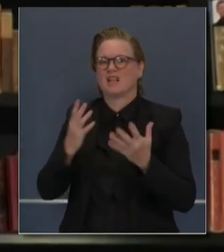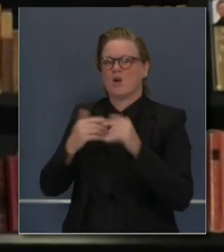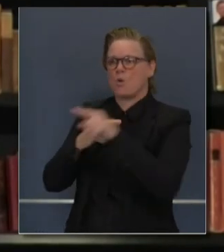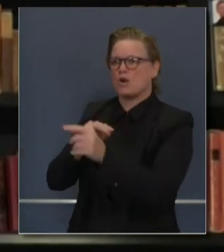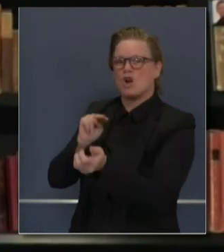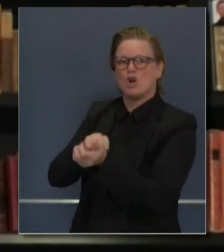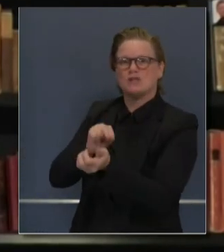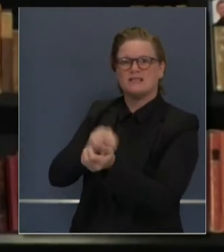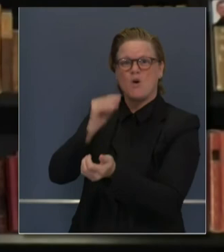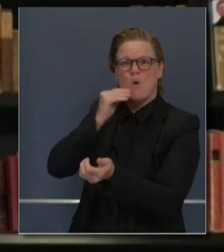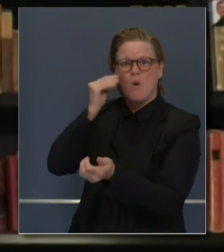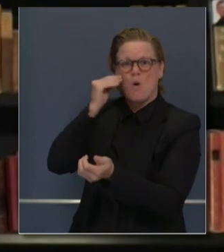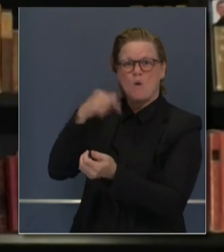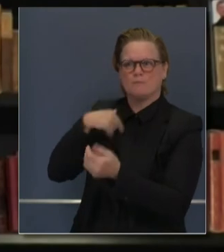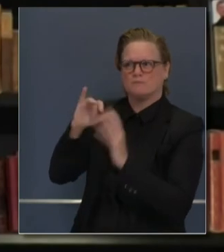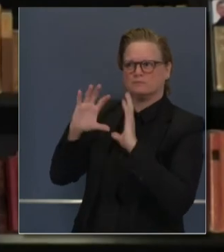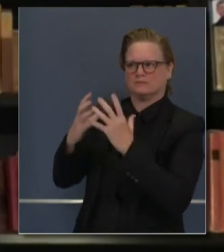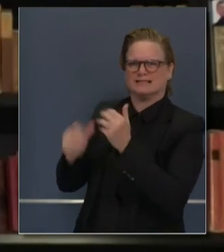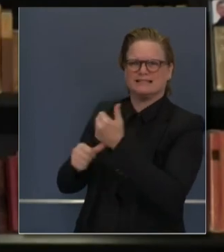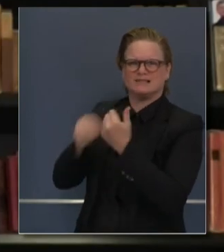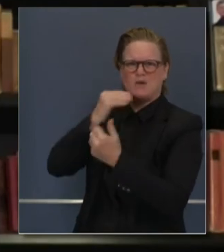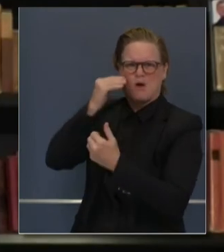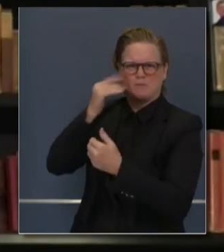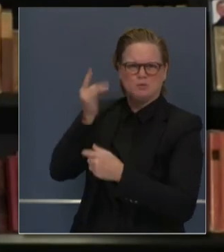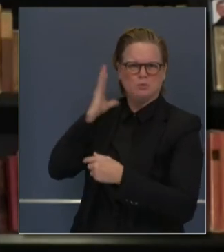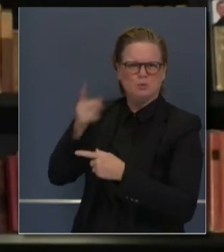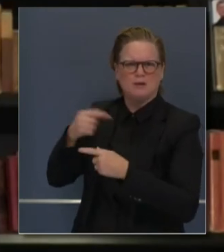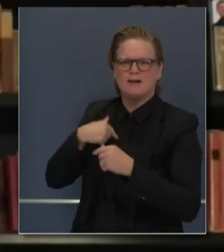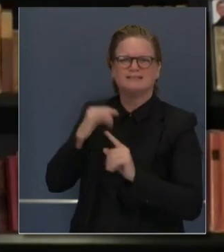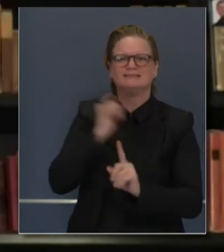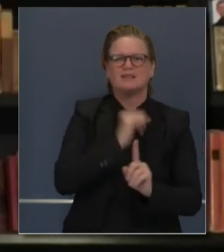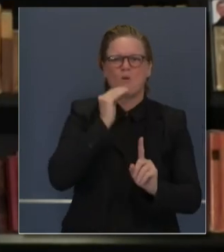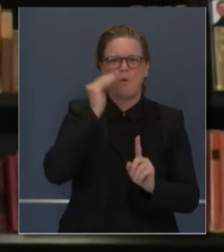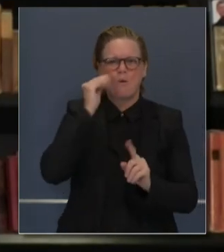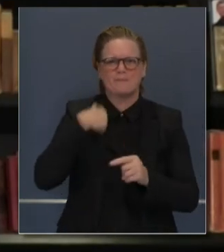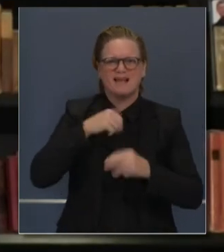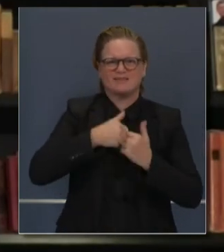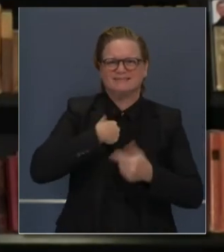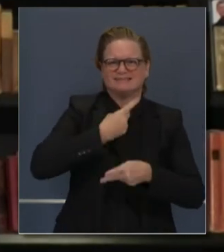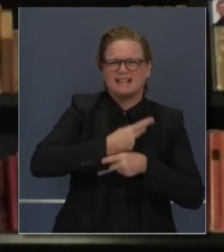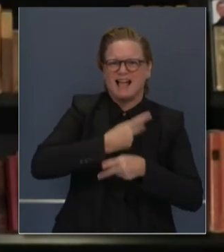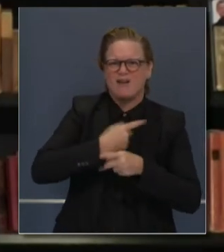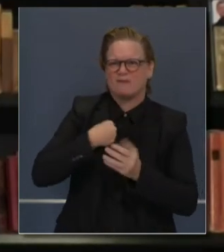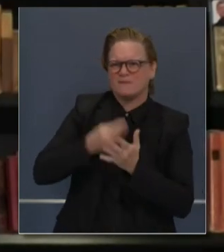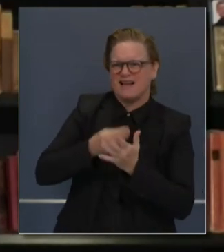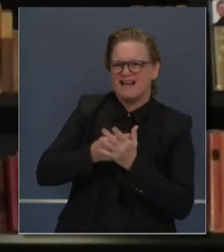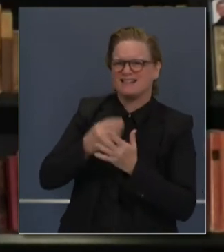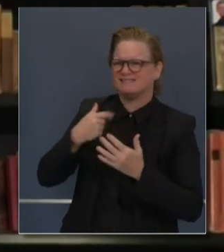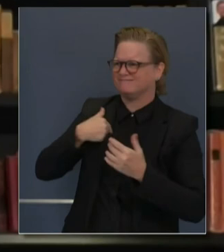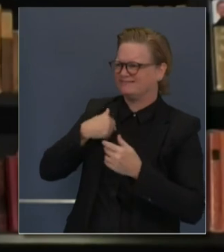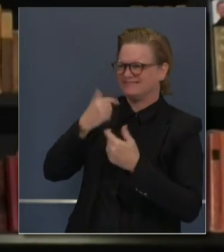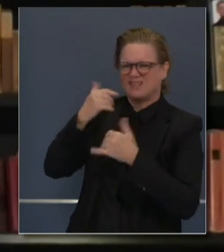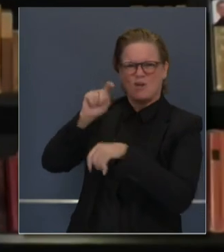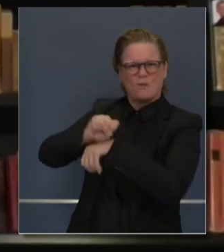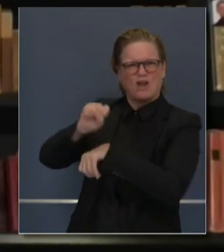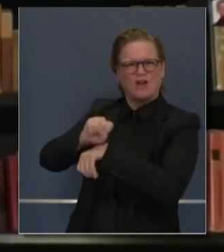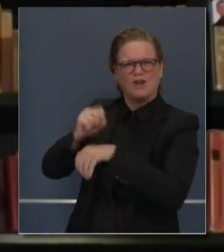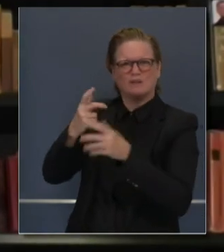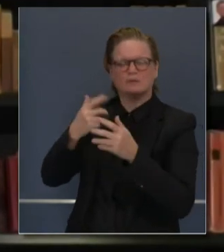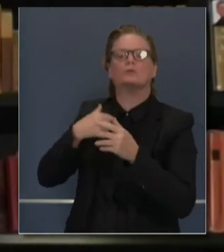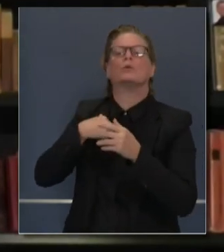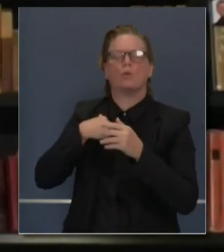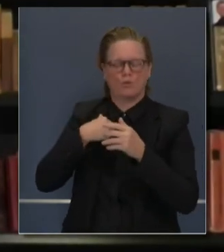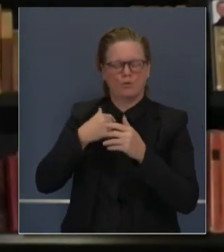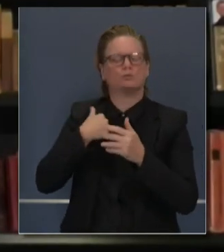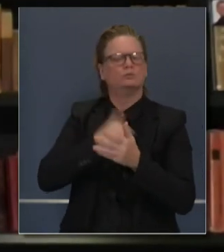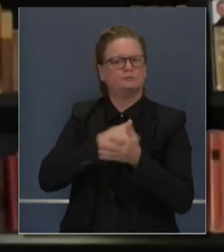home and potentially expose their loved ones or didn't have to sleep in their car, as was the case. The paid sick leave that we provided statewide, which